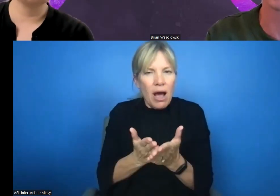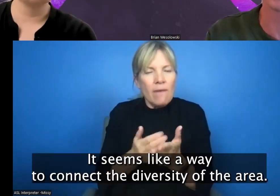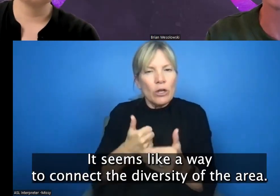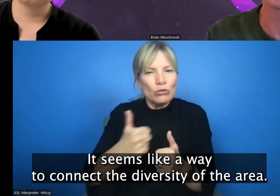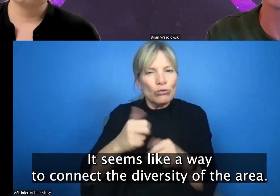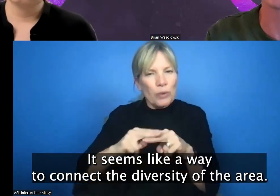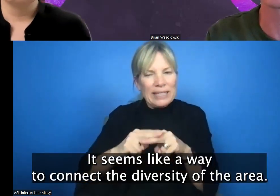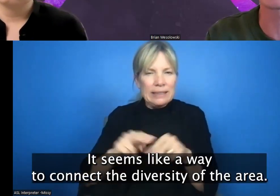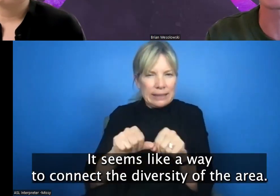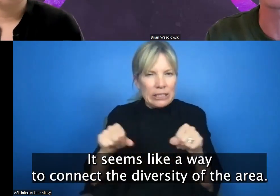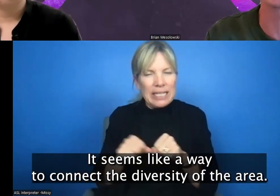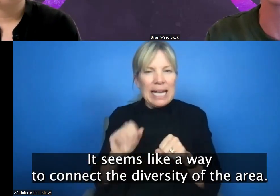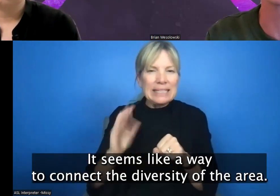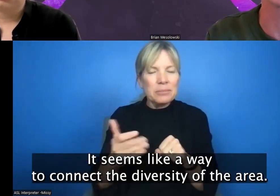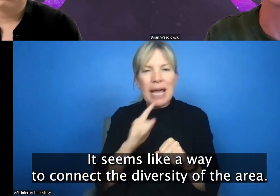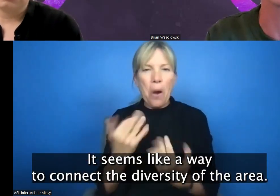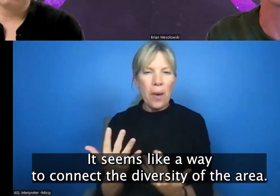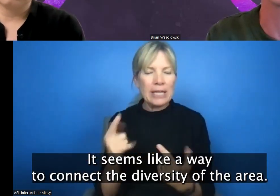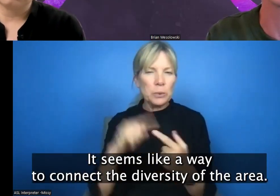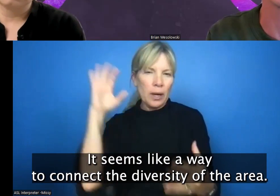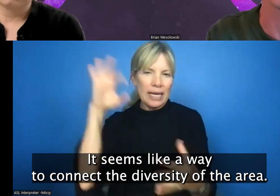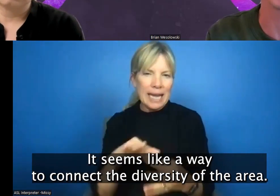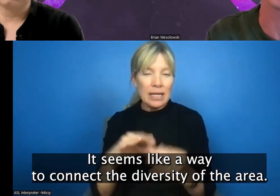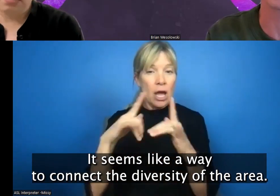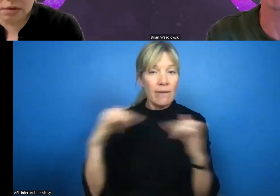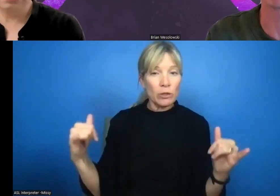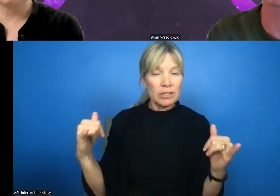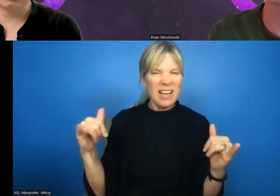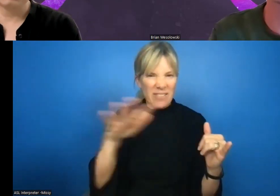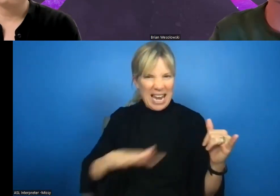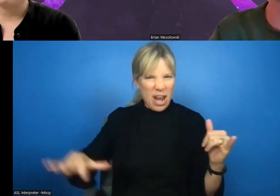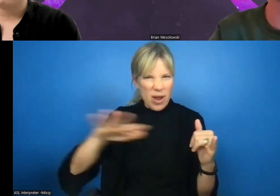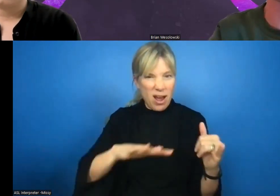station. It seems like a way to connect the diversity of the area.